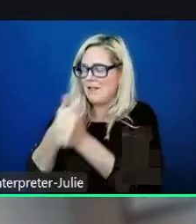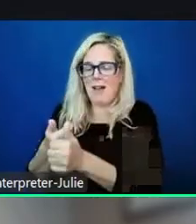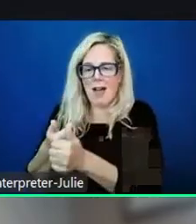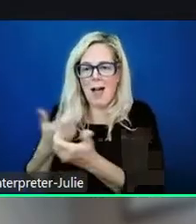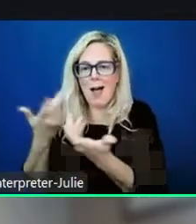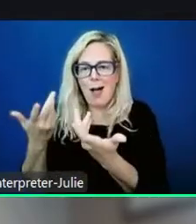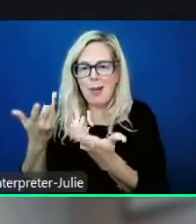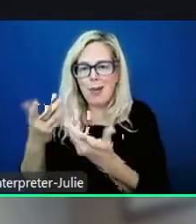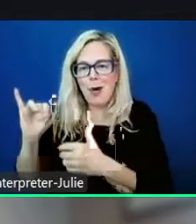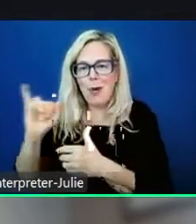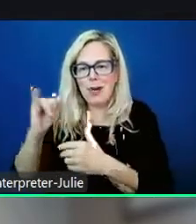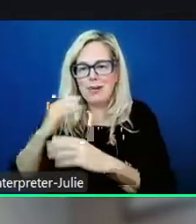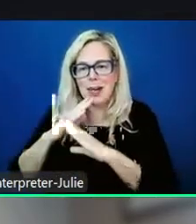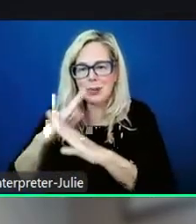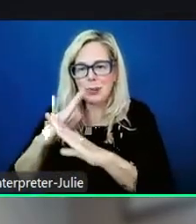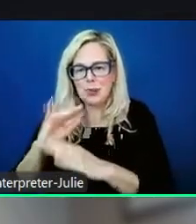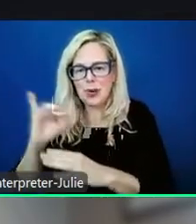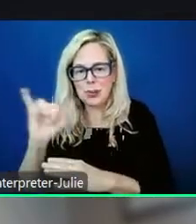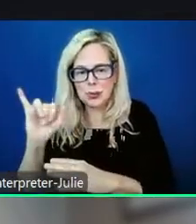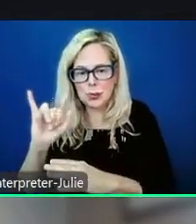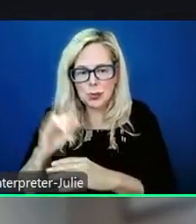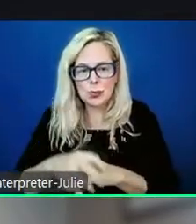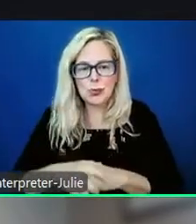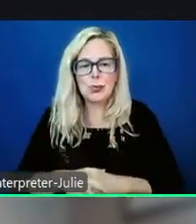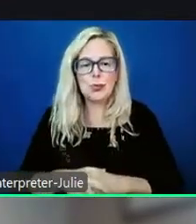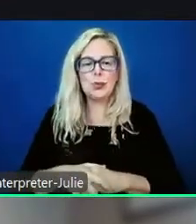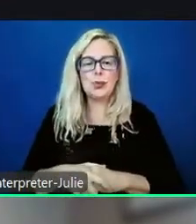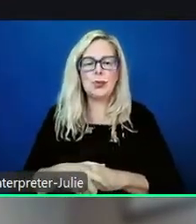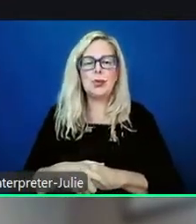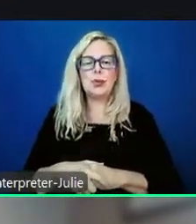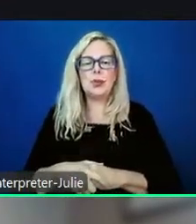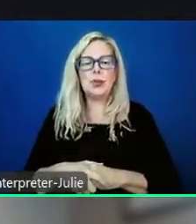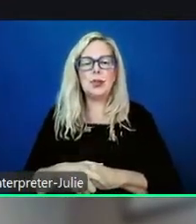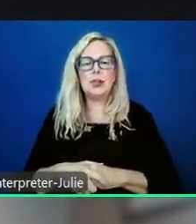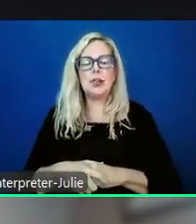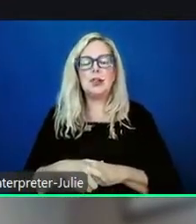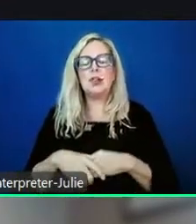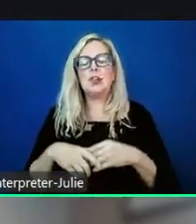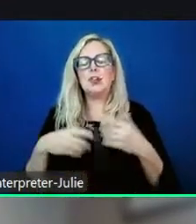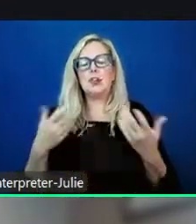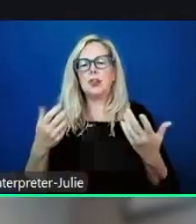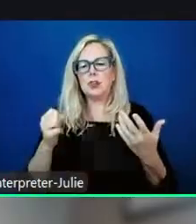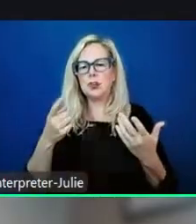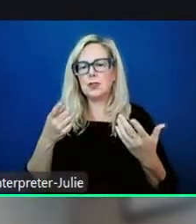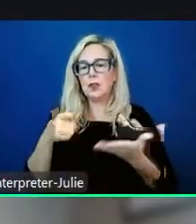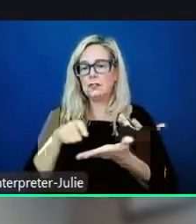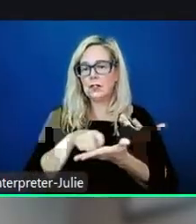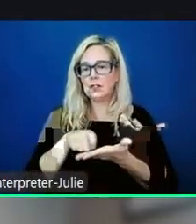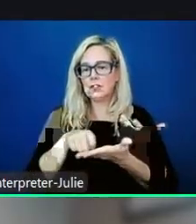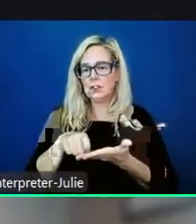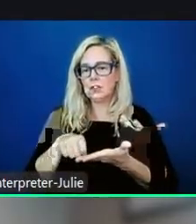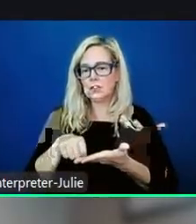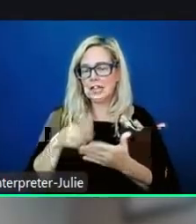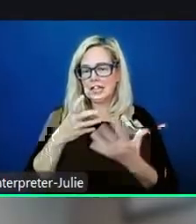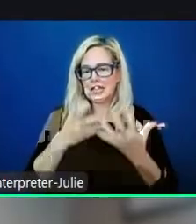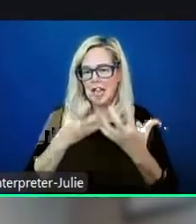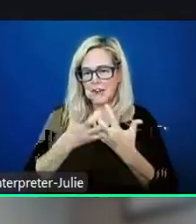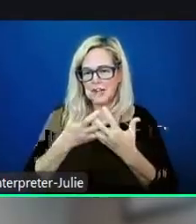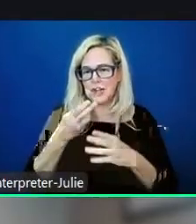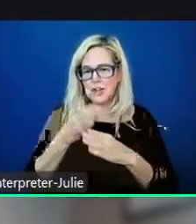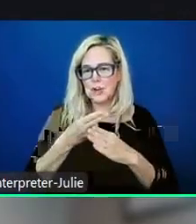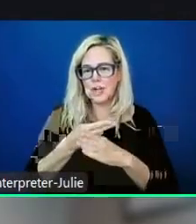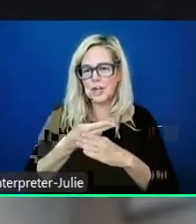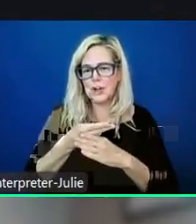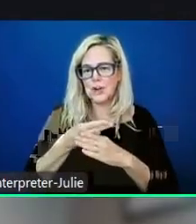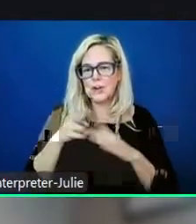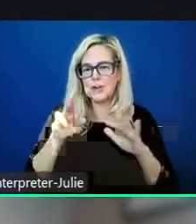device running a stereo field. So two different possibilities here for note-taking accommodations. One is use an encrypted recording device